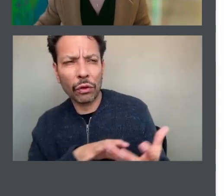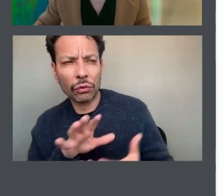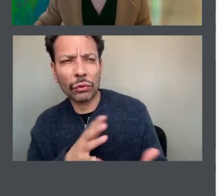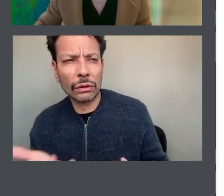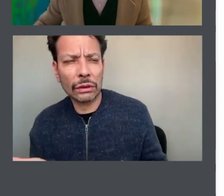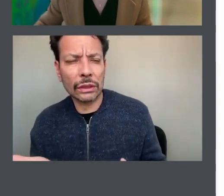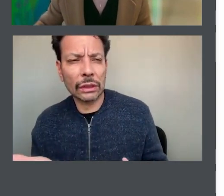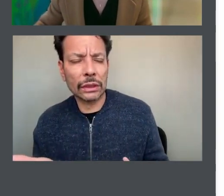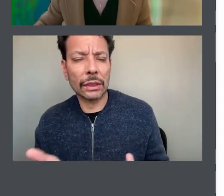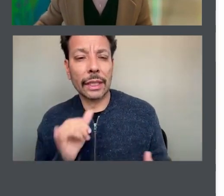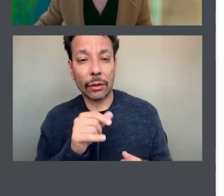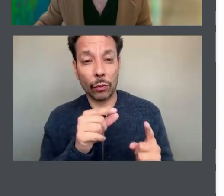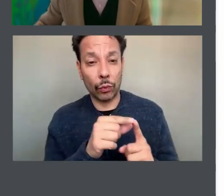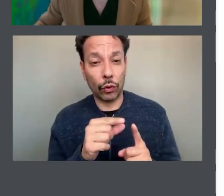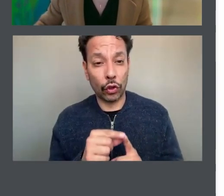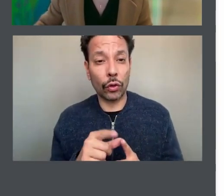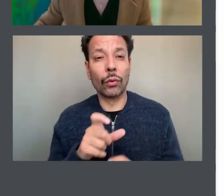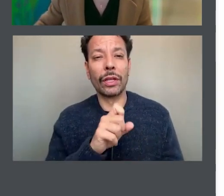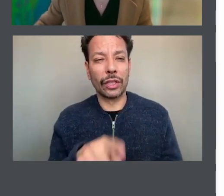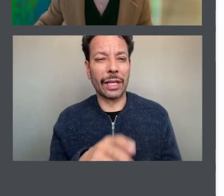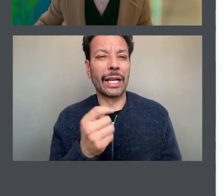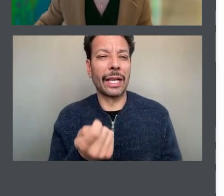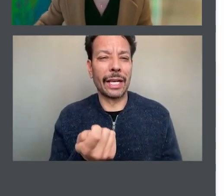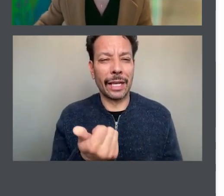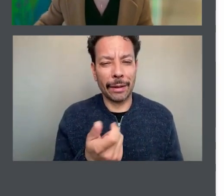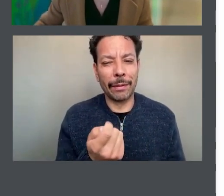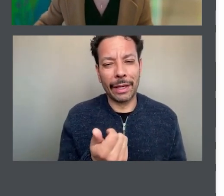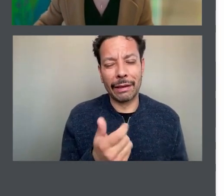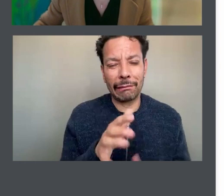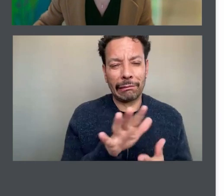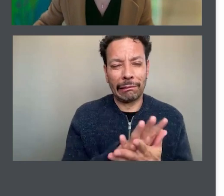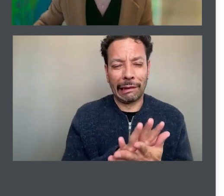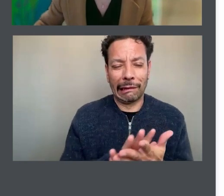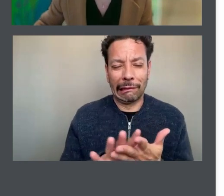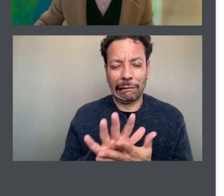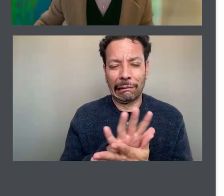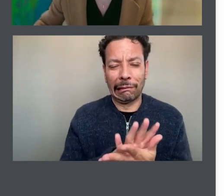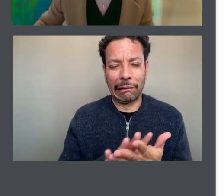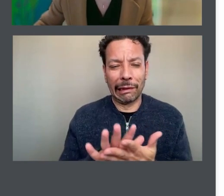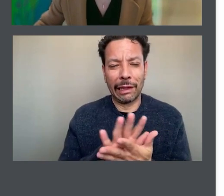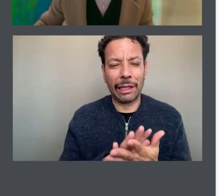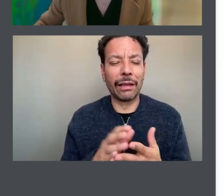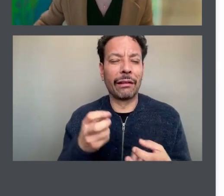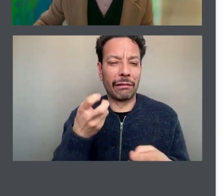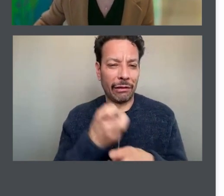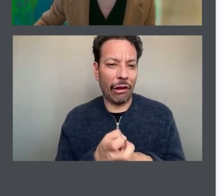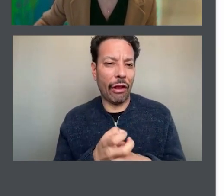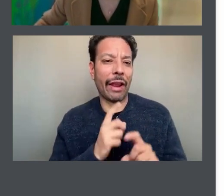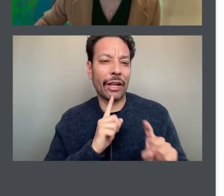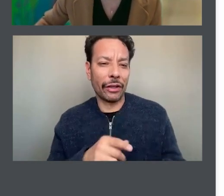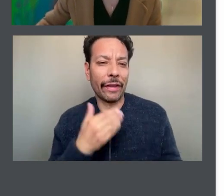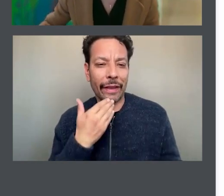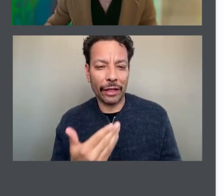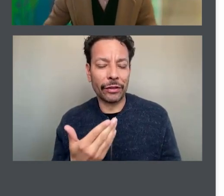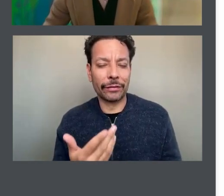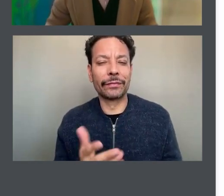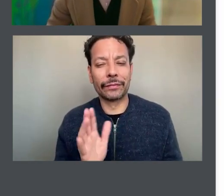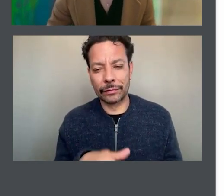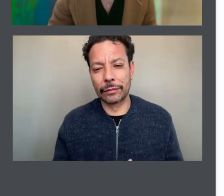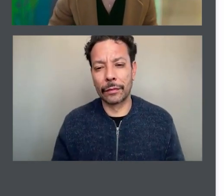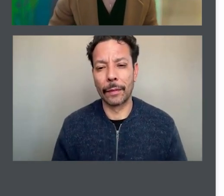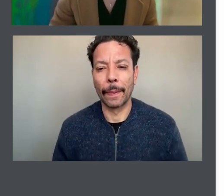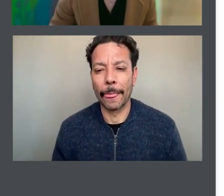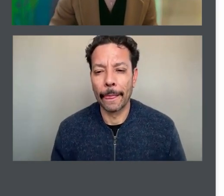confused. So the wording of these questions can be a little bit vague and difficult to answer. So thank you for letting me go back